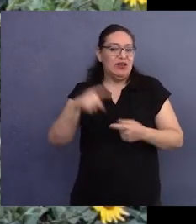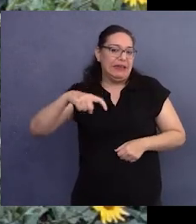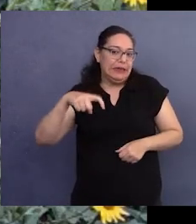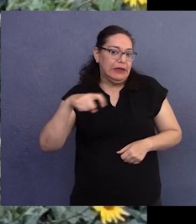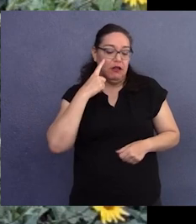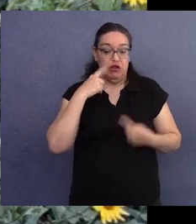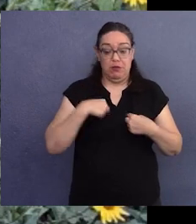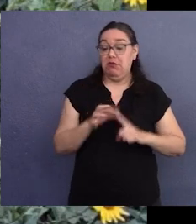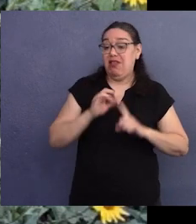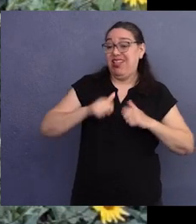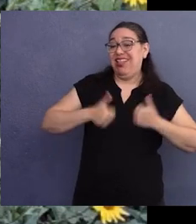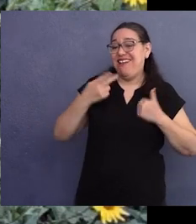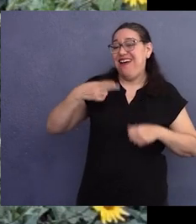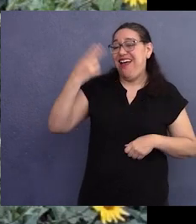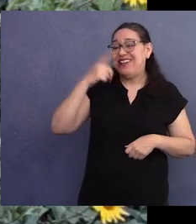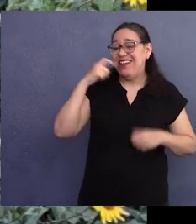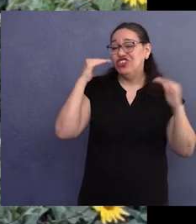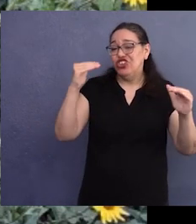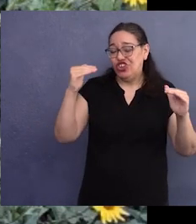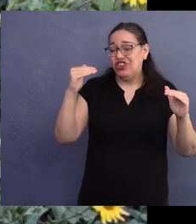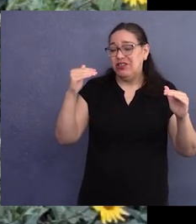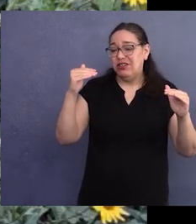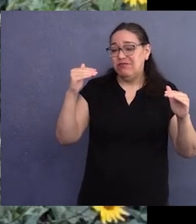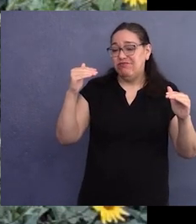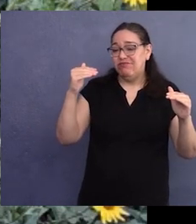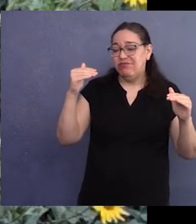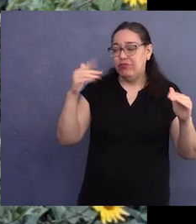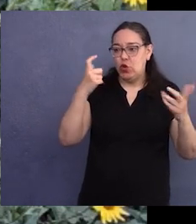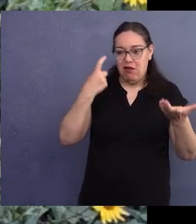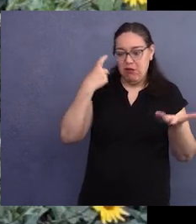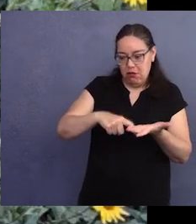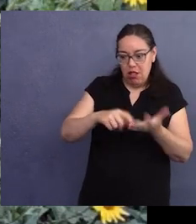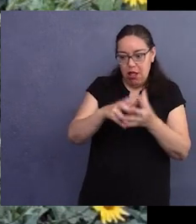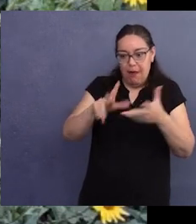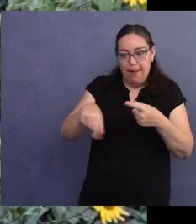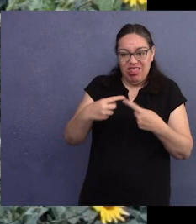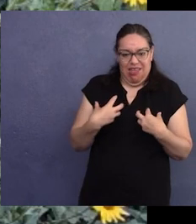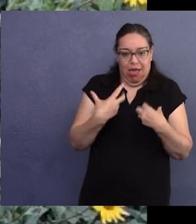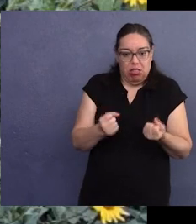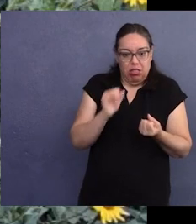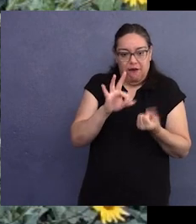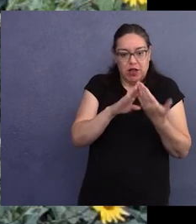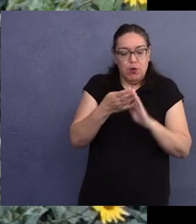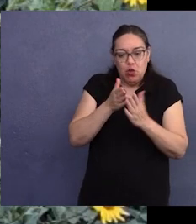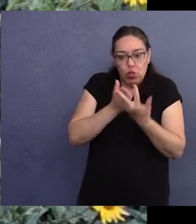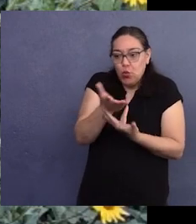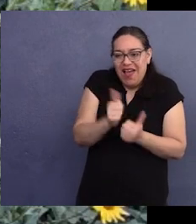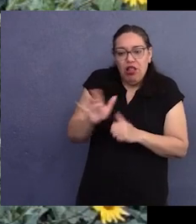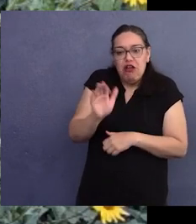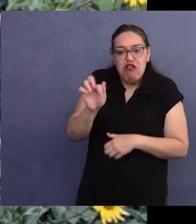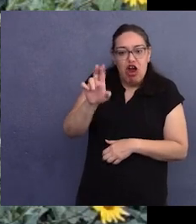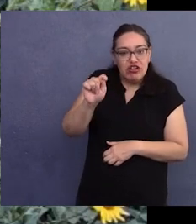live up in the high desert, and you can tell so much about the health of a community by their arts